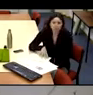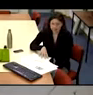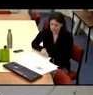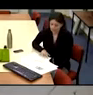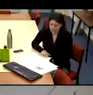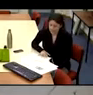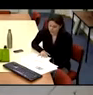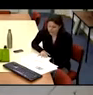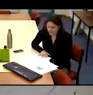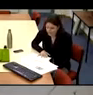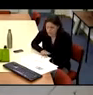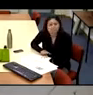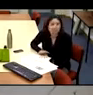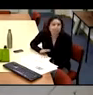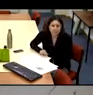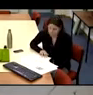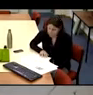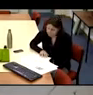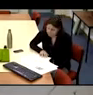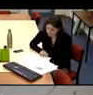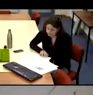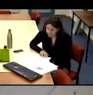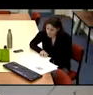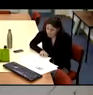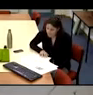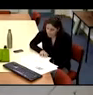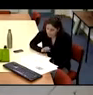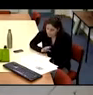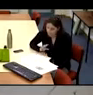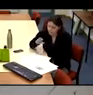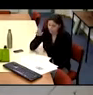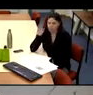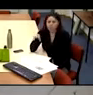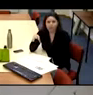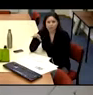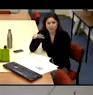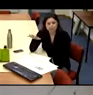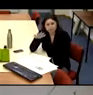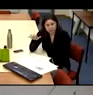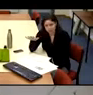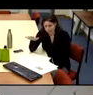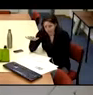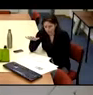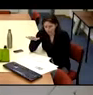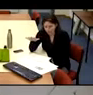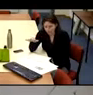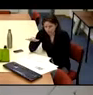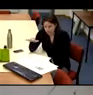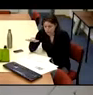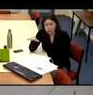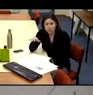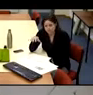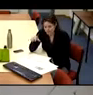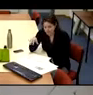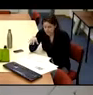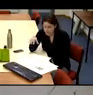refugee representations in New Zealand in the mainstream media. And I'm focusing around the height of the Syrian or so-called European refugee